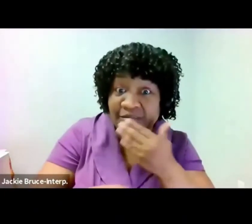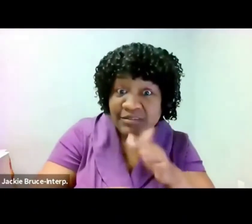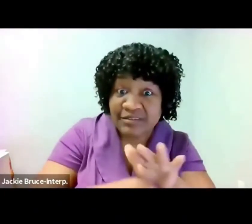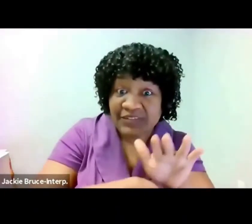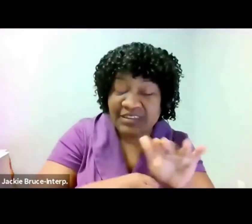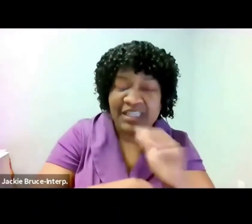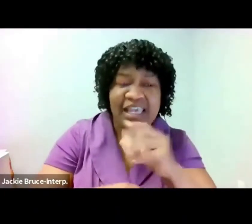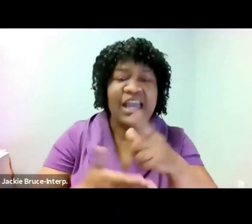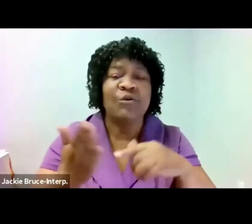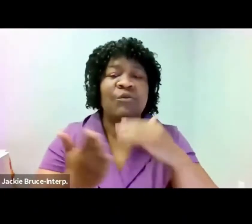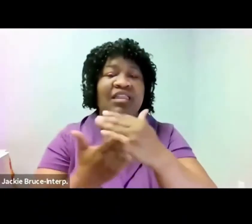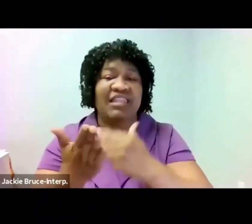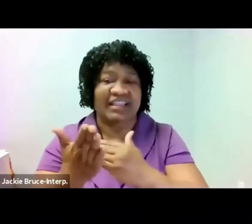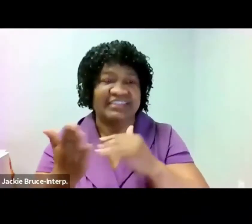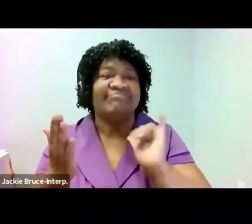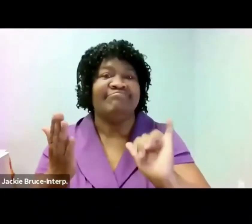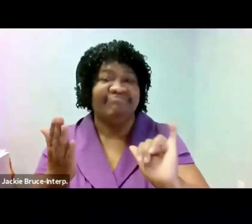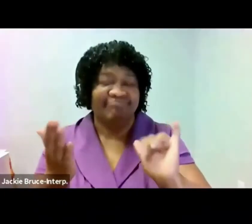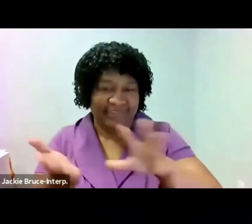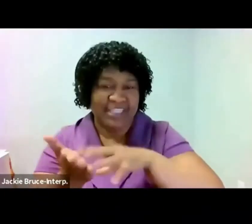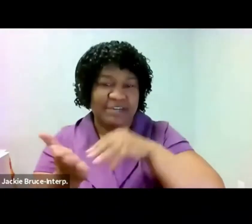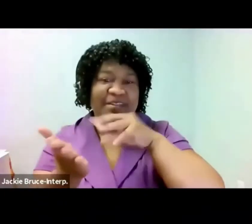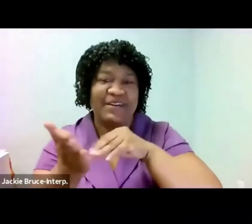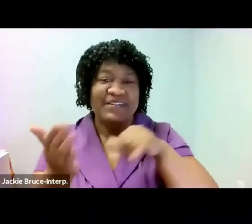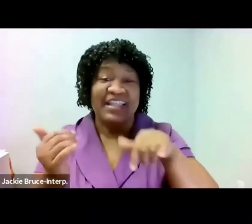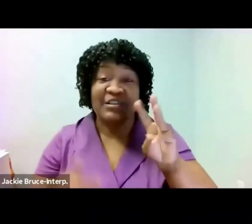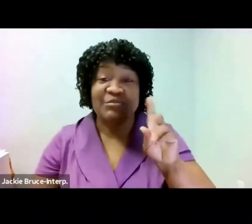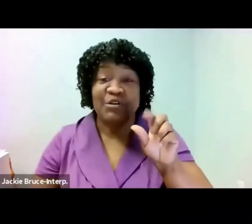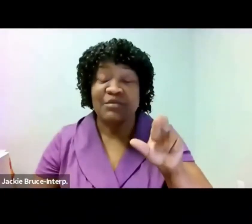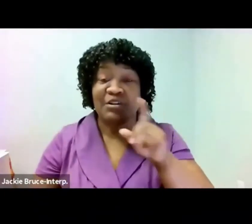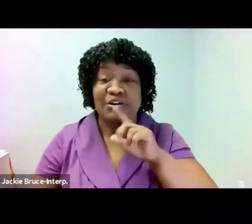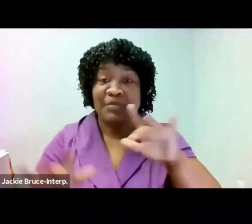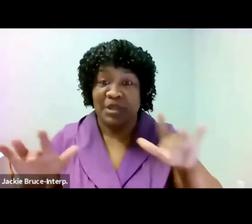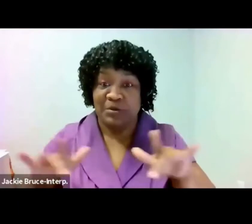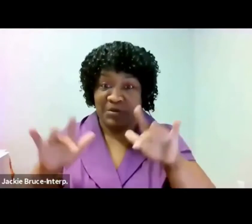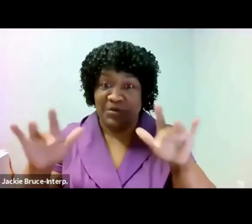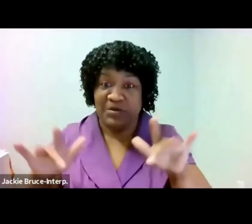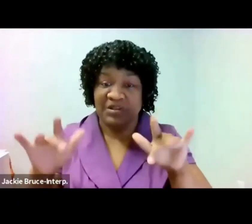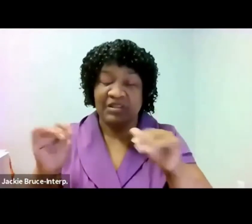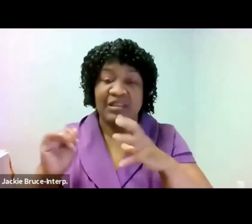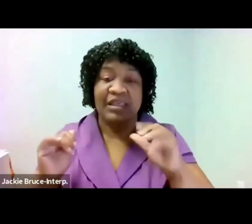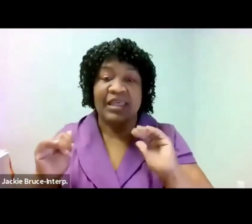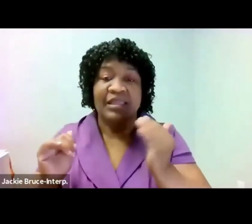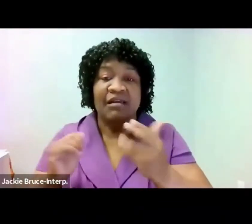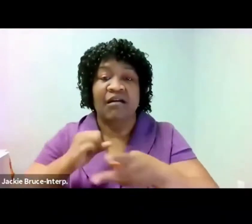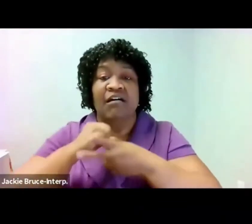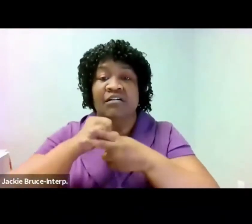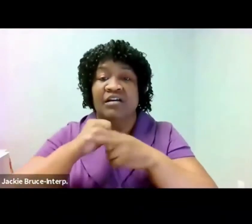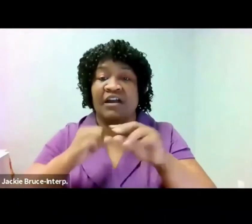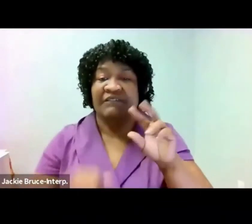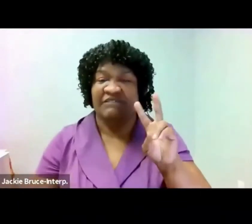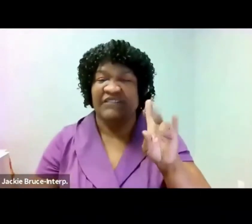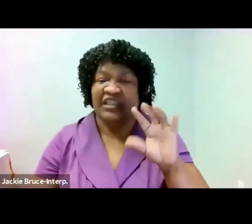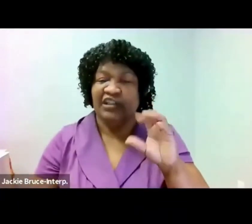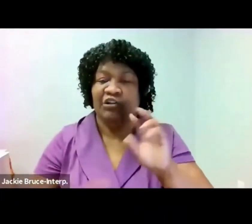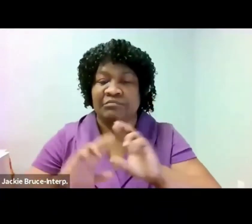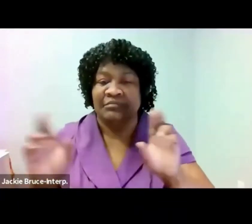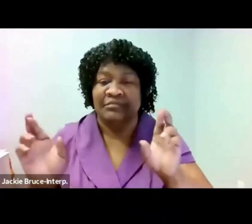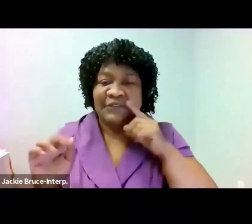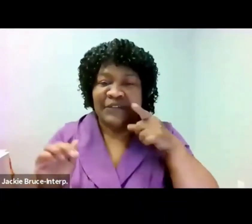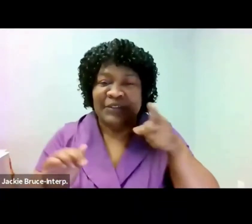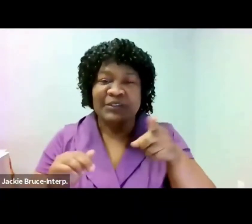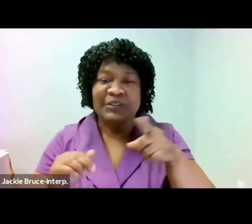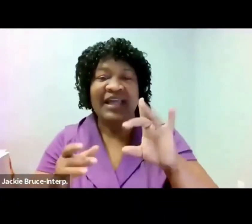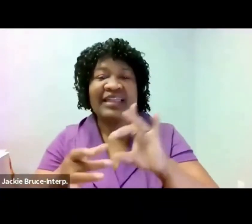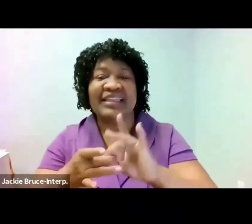and what lessons were learned. This webinar is being recorded, and the archived video will be available at the